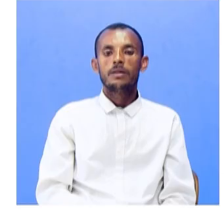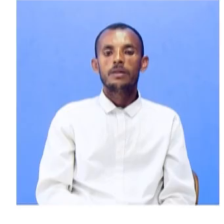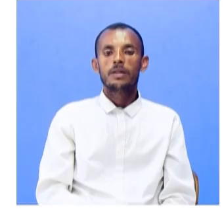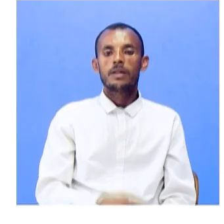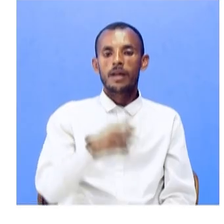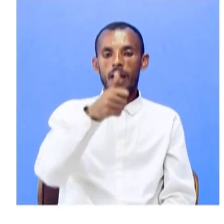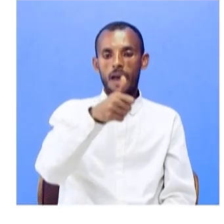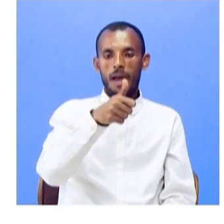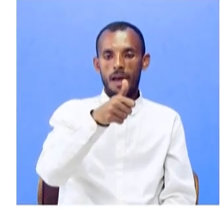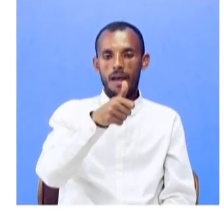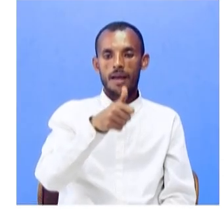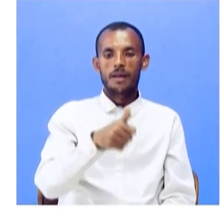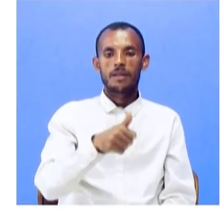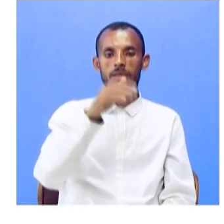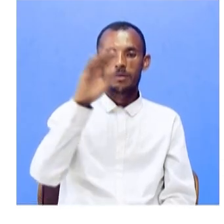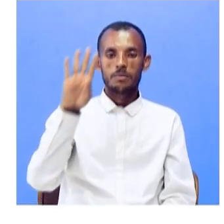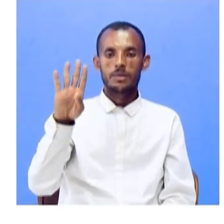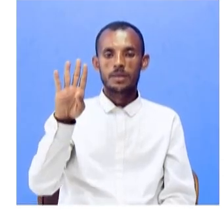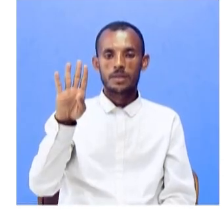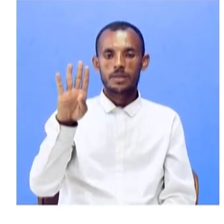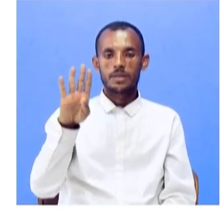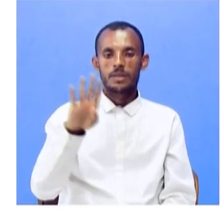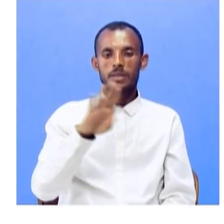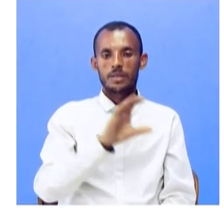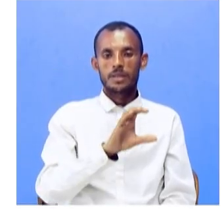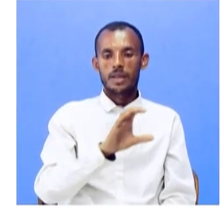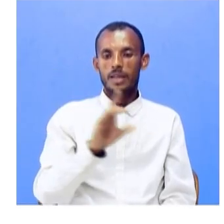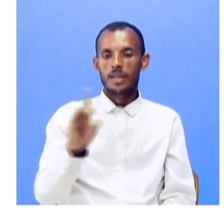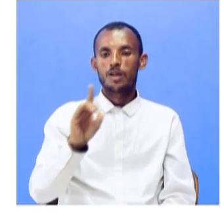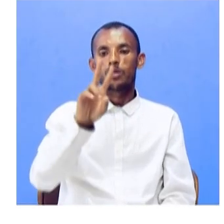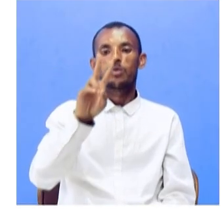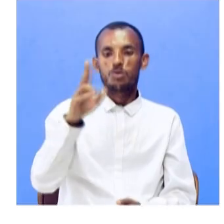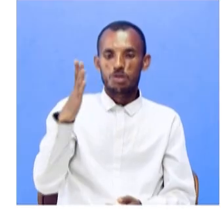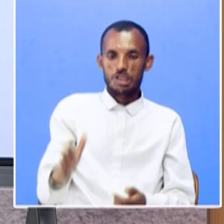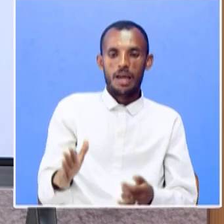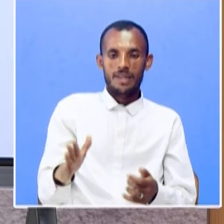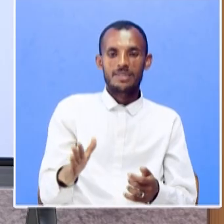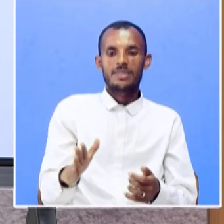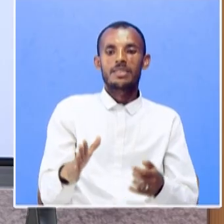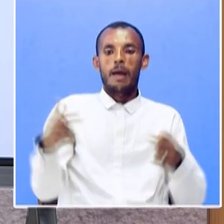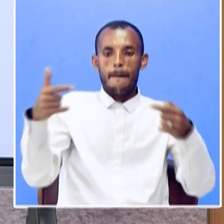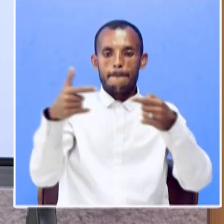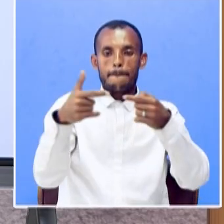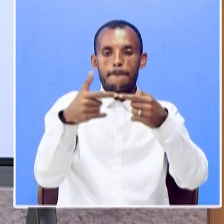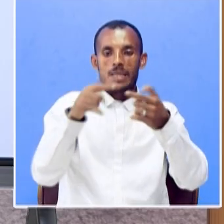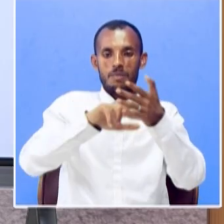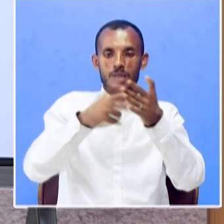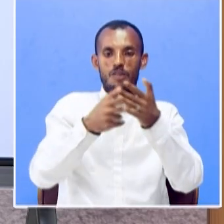the point where two sides meet, we call these vertices of